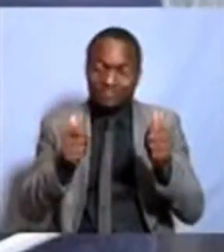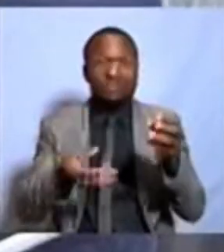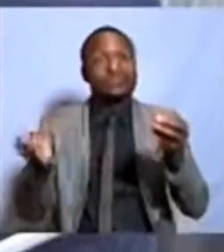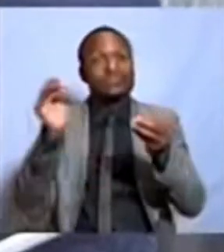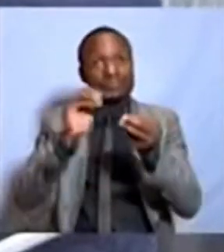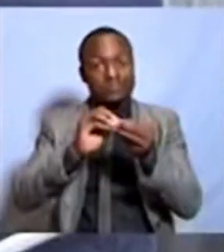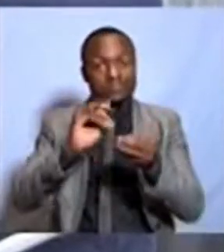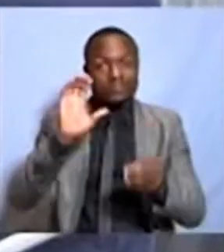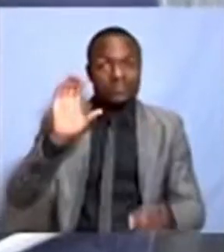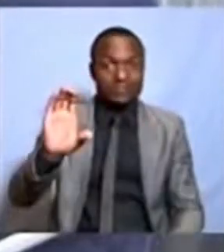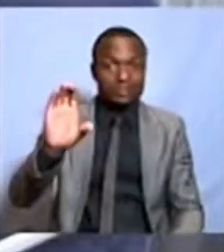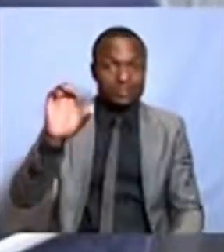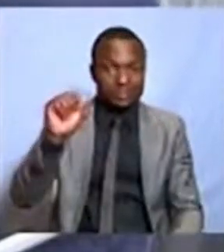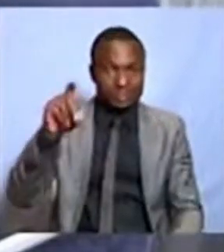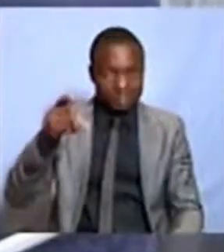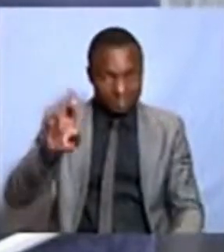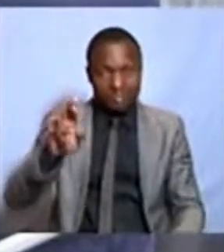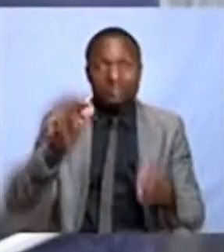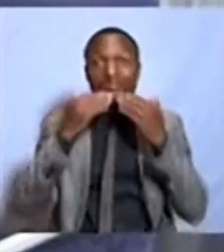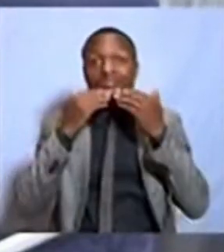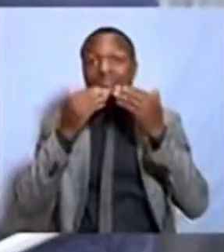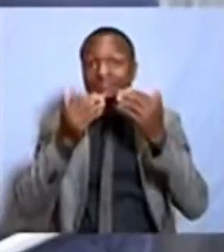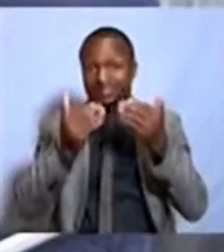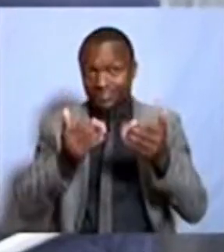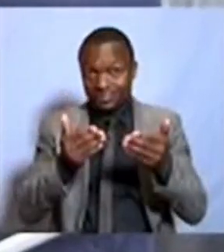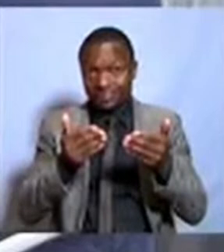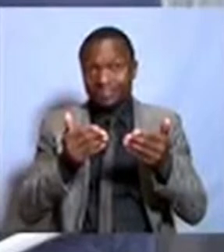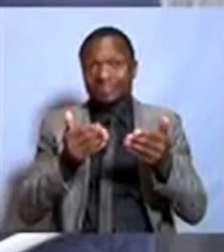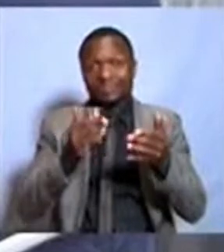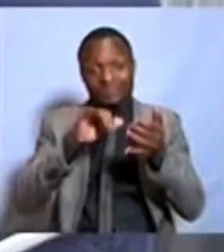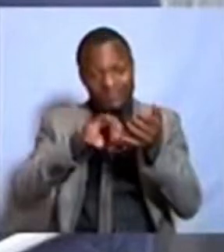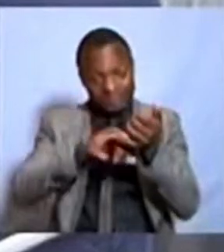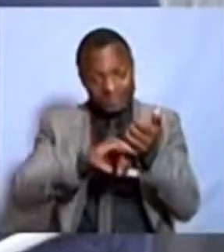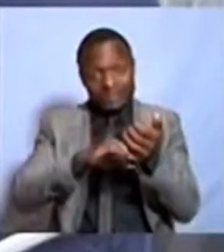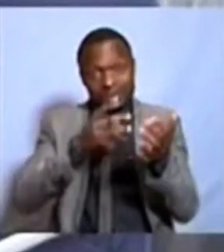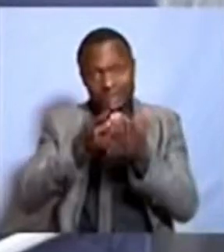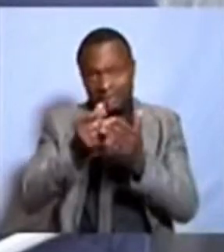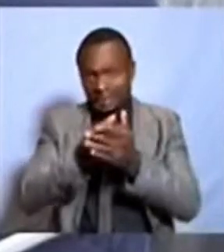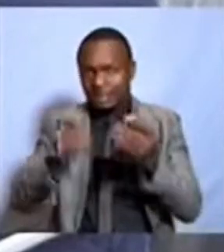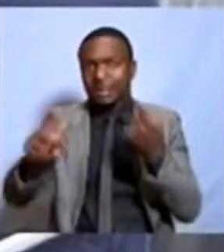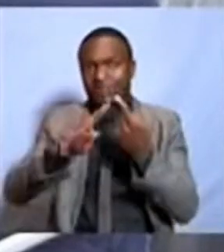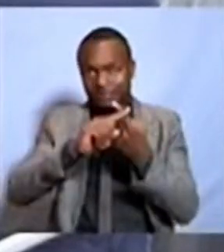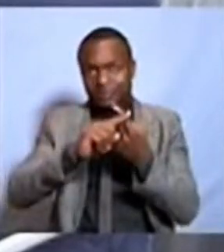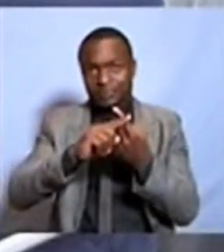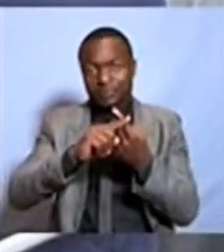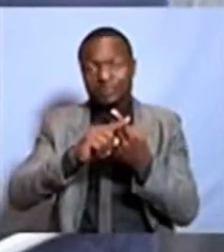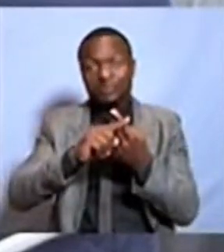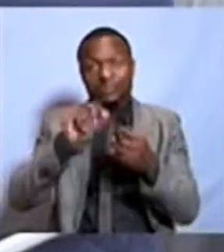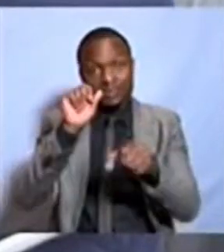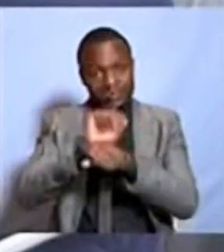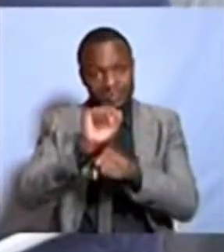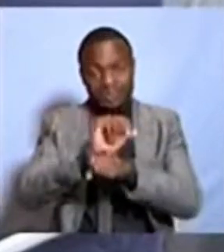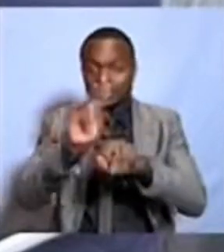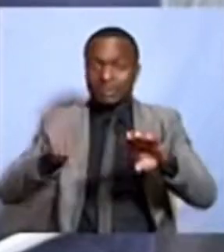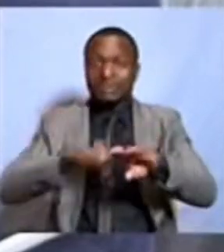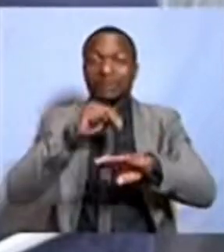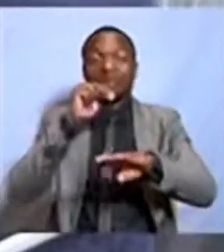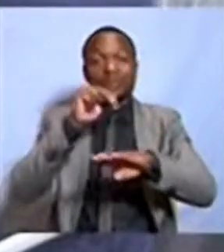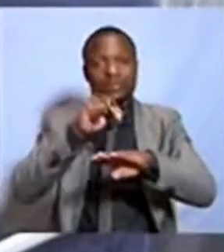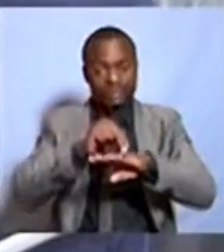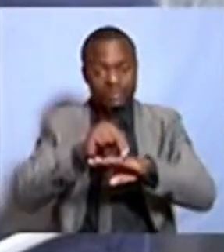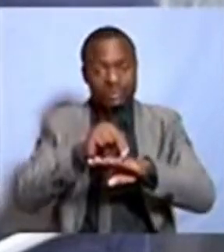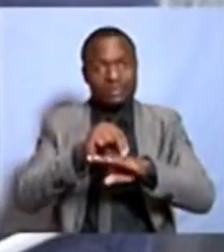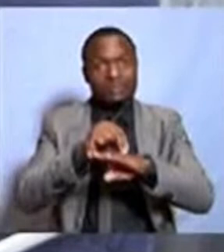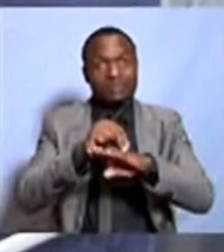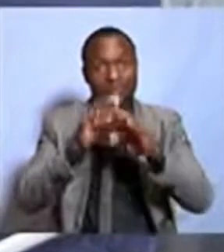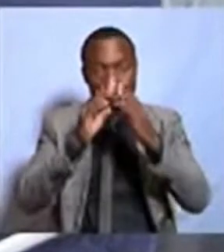Additionally, CSPR recommends that the Cash Plus initiative, the legal framework for the National Health Insurance, allows